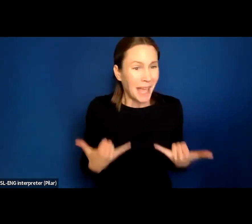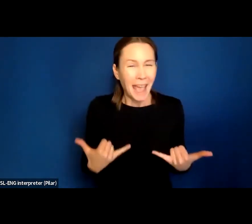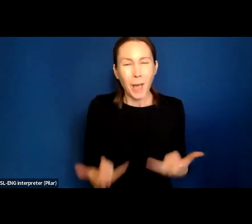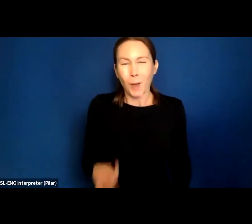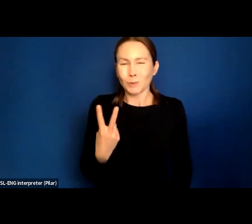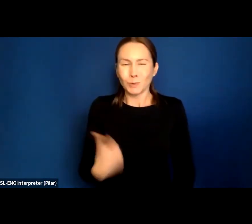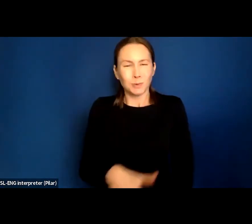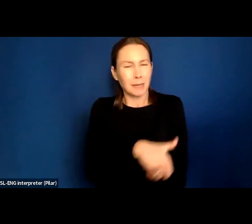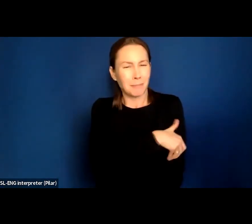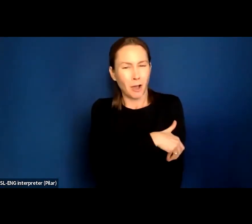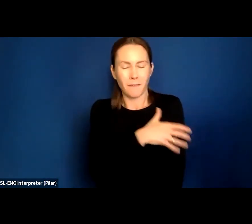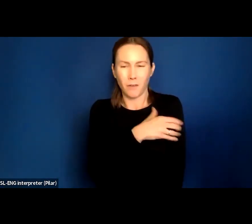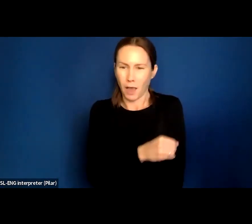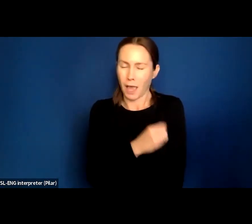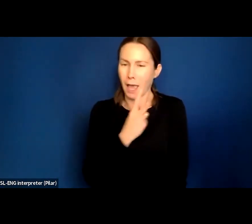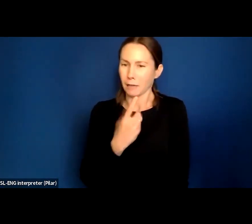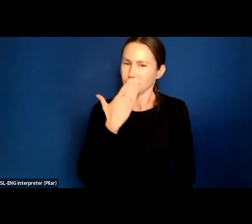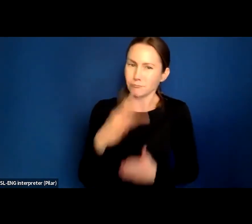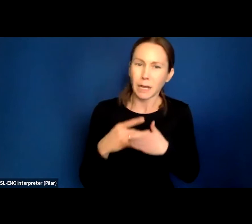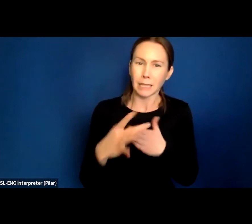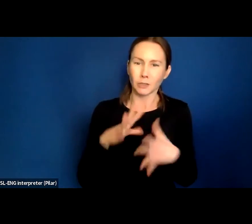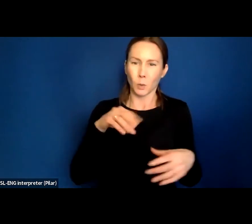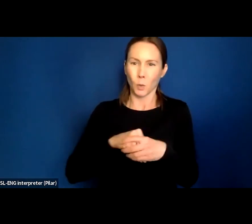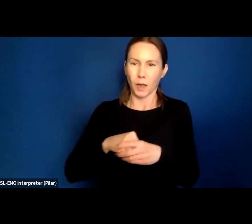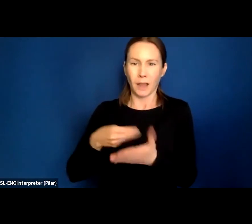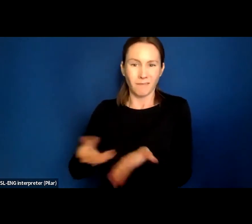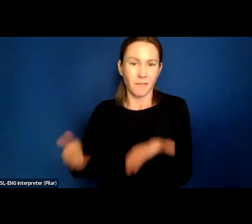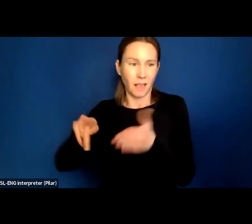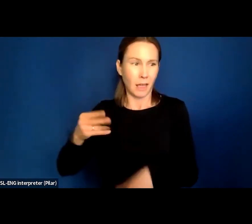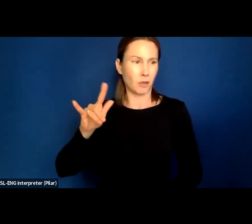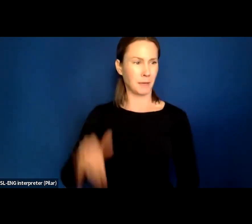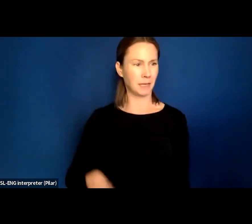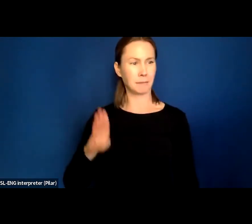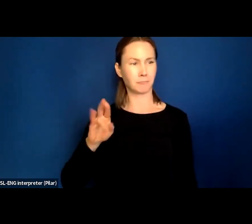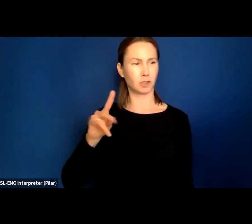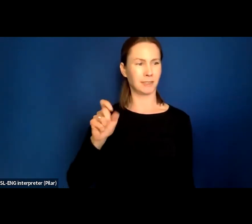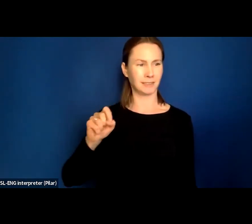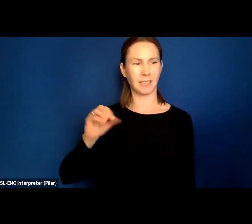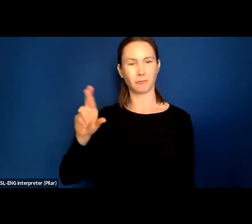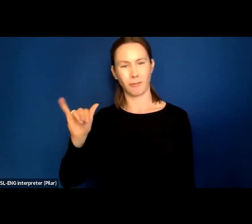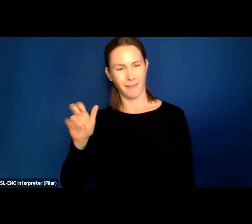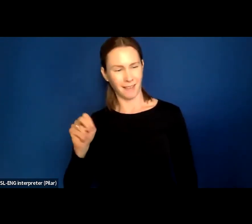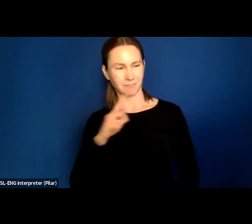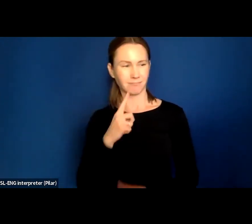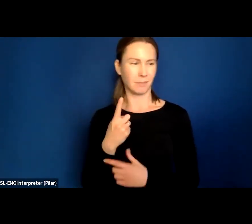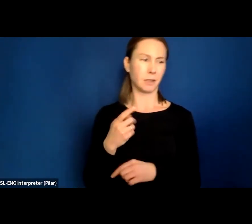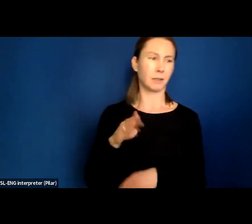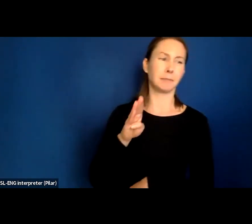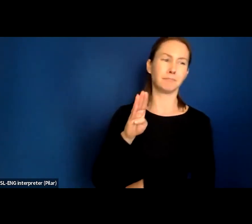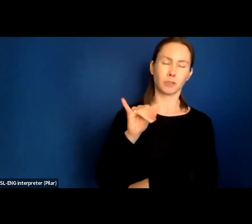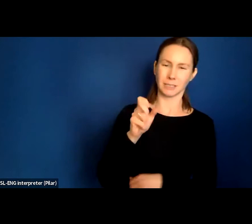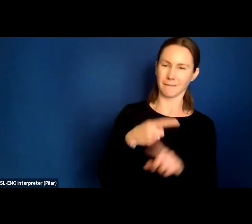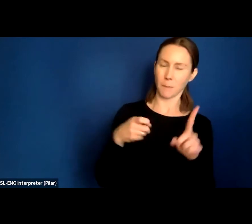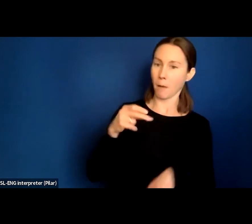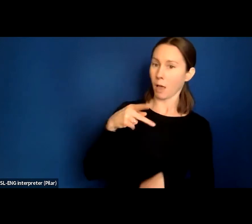and thoughtful leaders in philanthropy, Bridgit Antoinette Evans from Pop Culture Collaborative and Ryan Easterly from